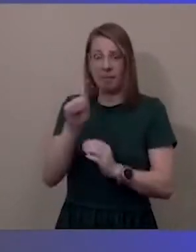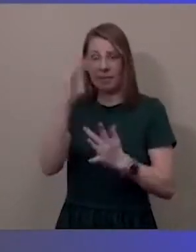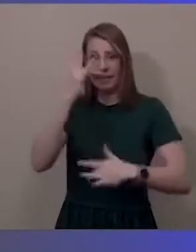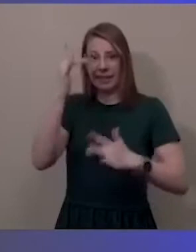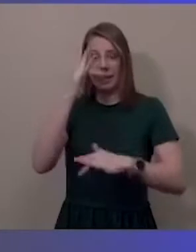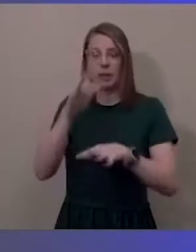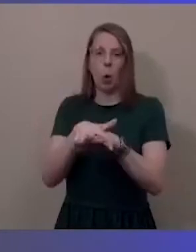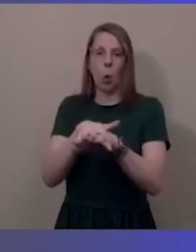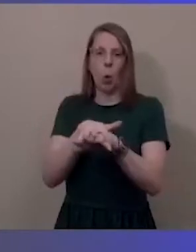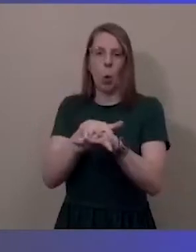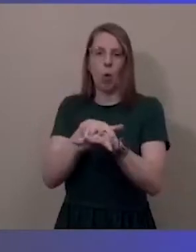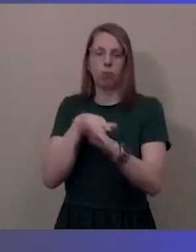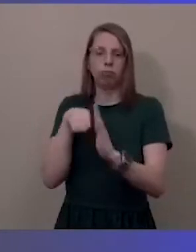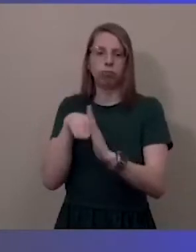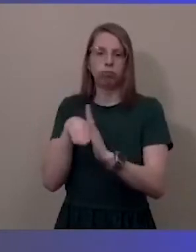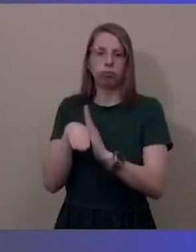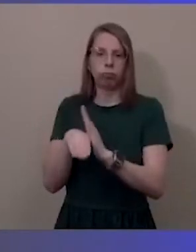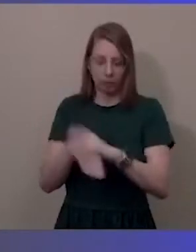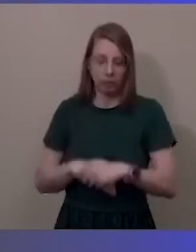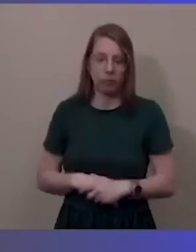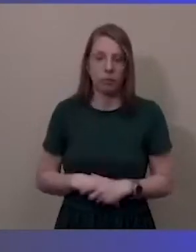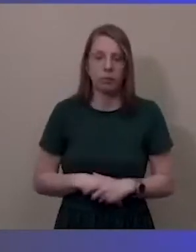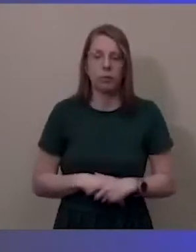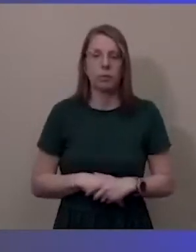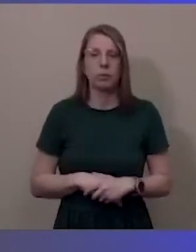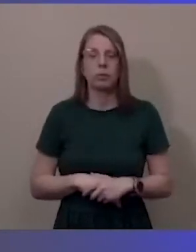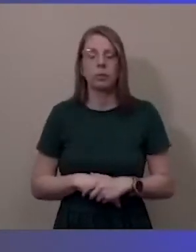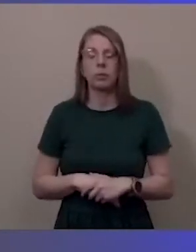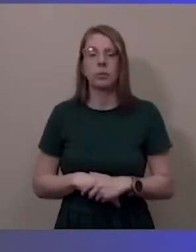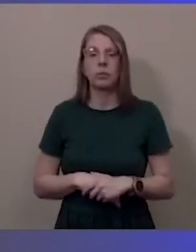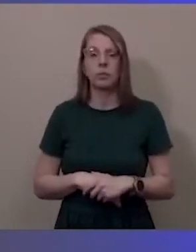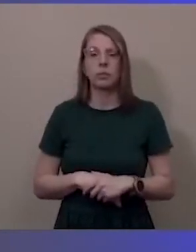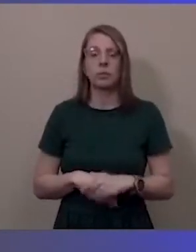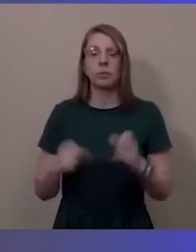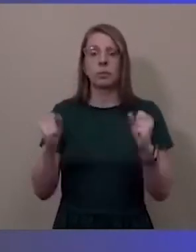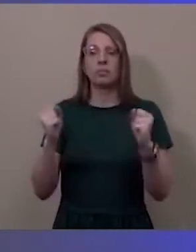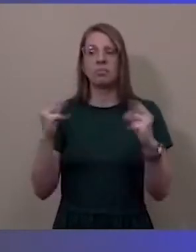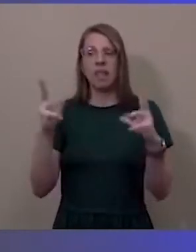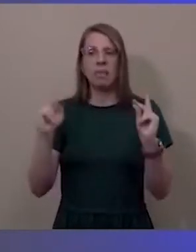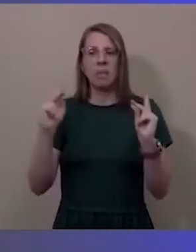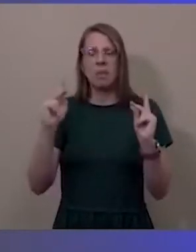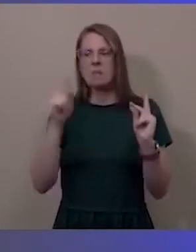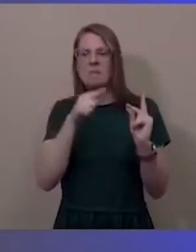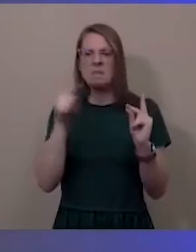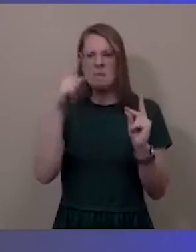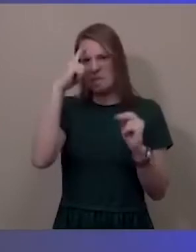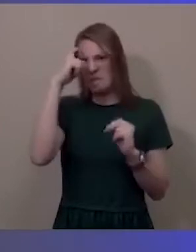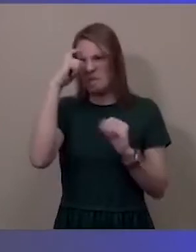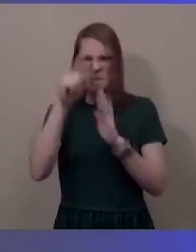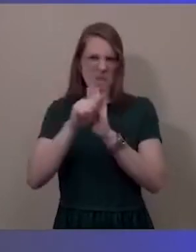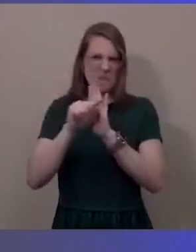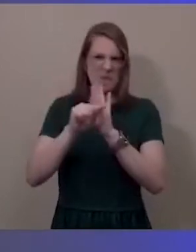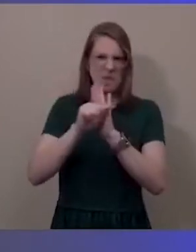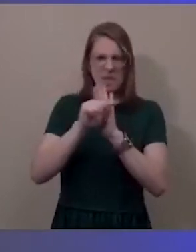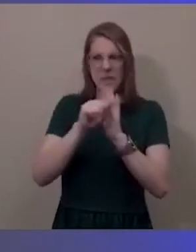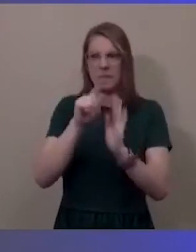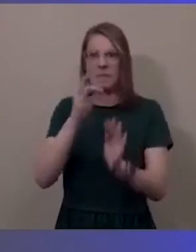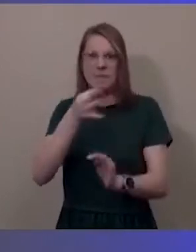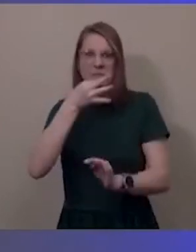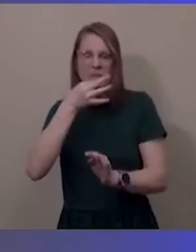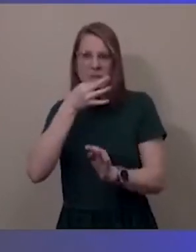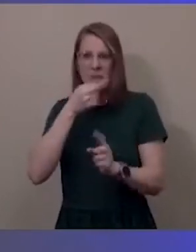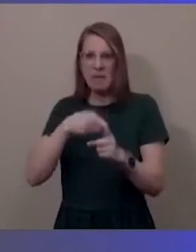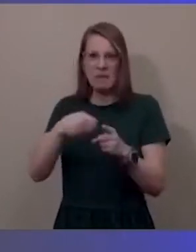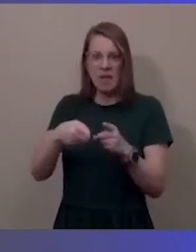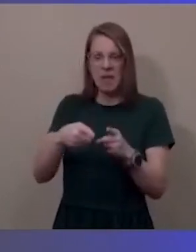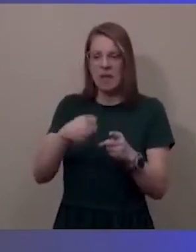And so we'll use it, although there's a lot of folks, out there, a lot of skeptics out there saying, they're an expert in the field and they're not going to